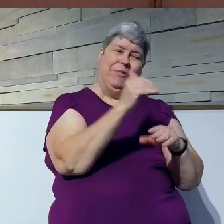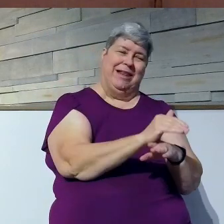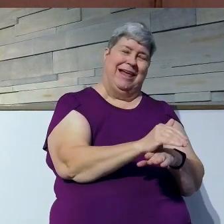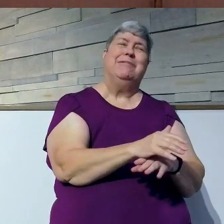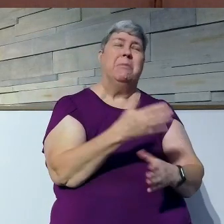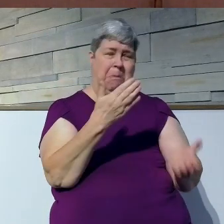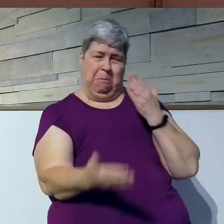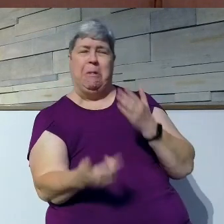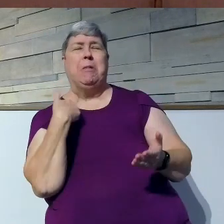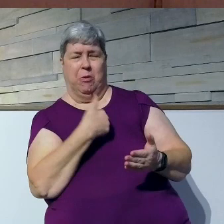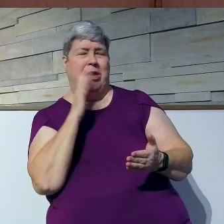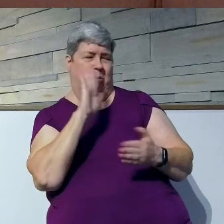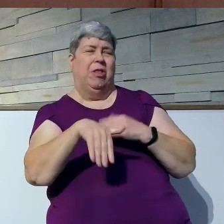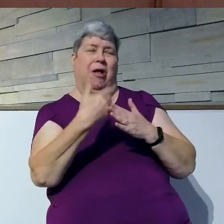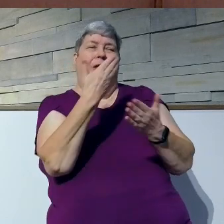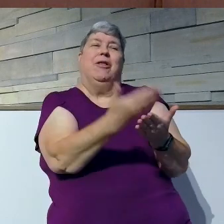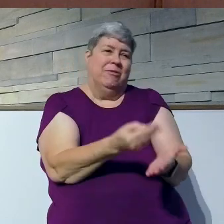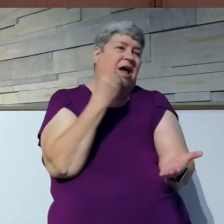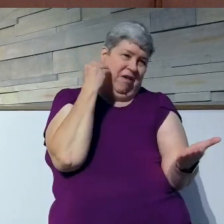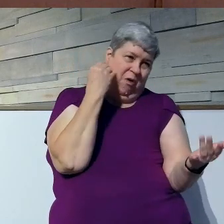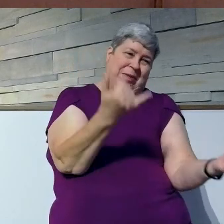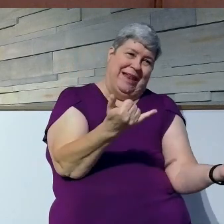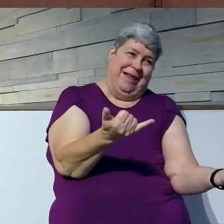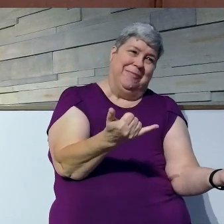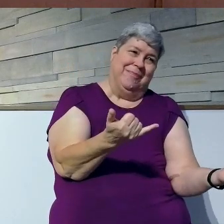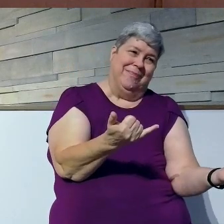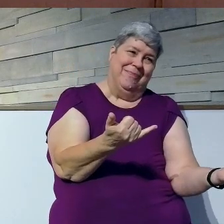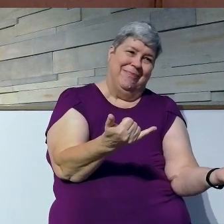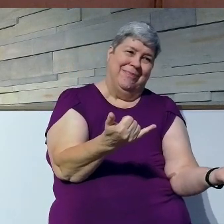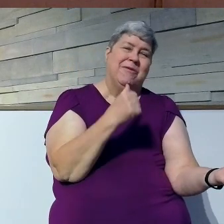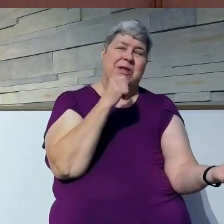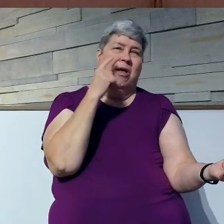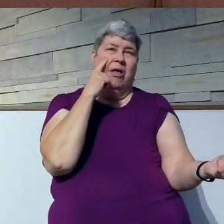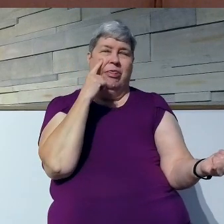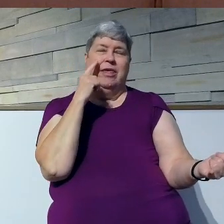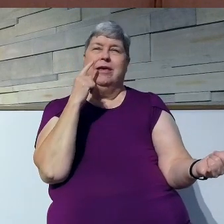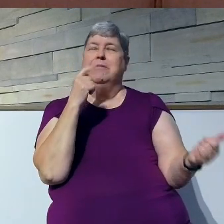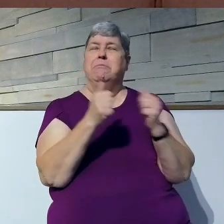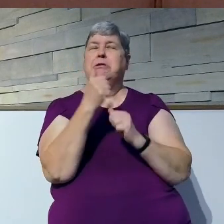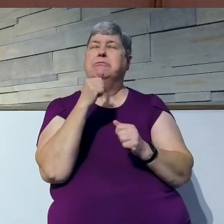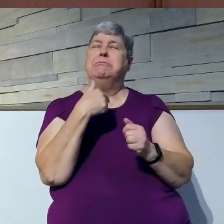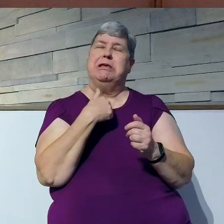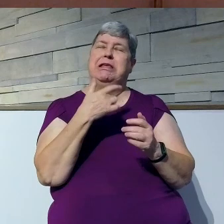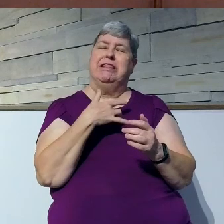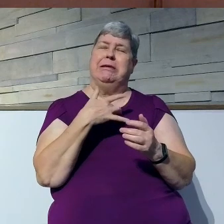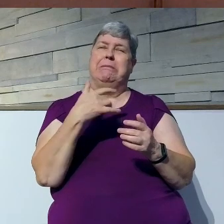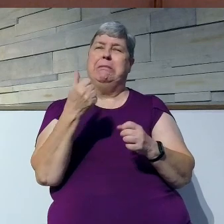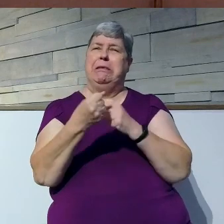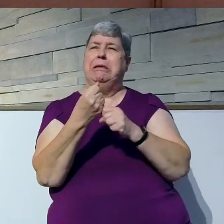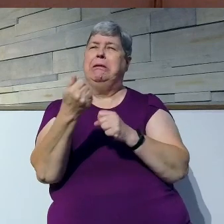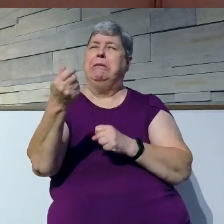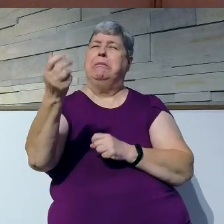what? Chances are we're all going to get home, okay? And we don't think years, most of us think